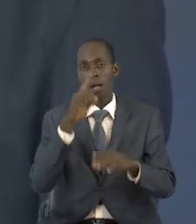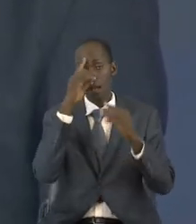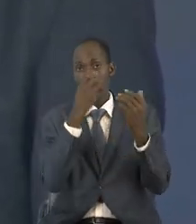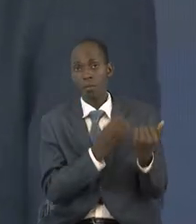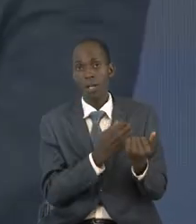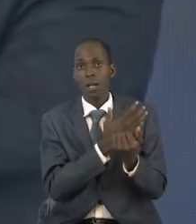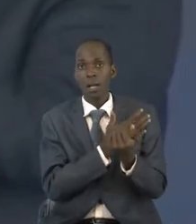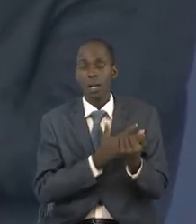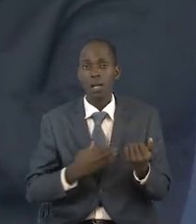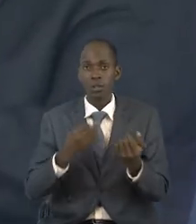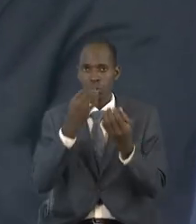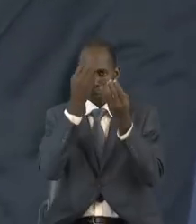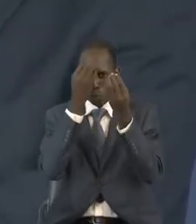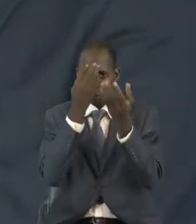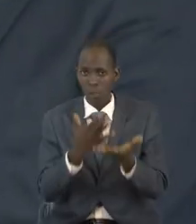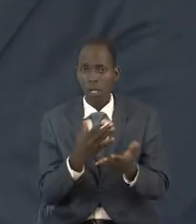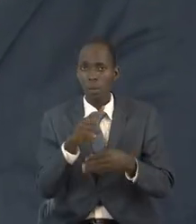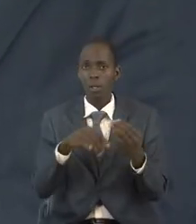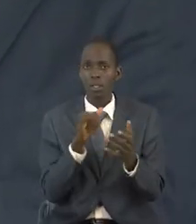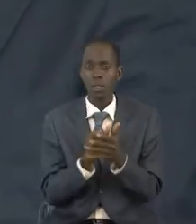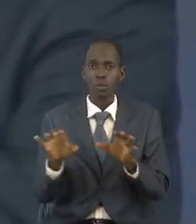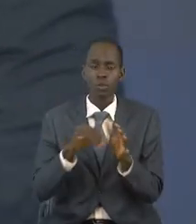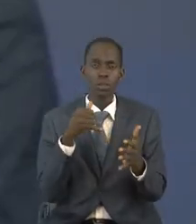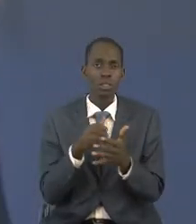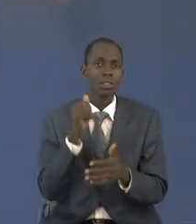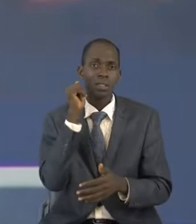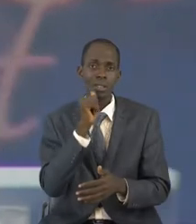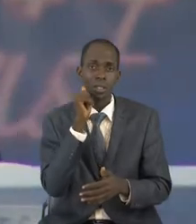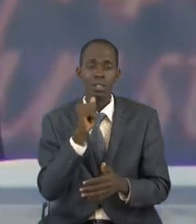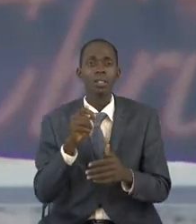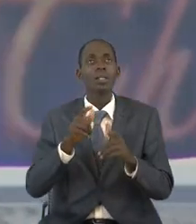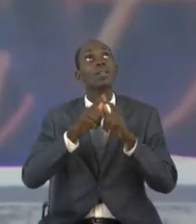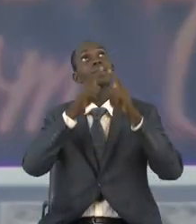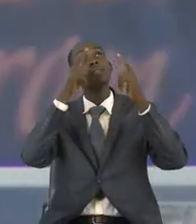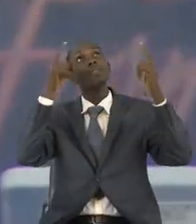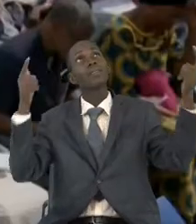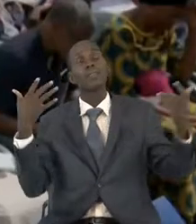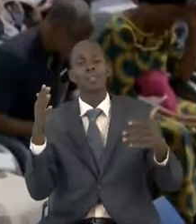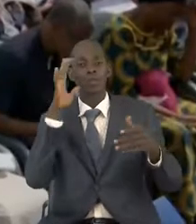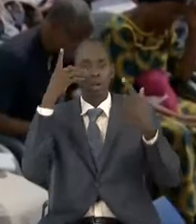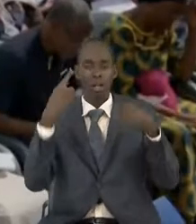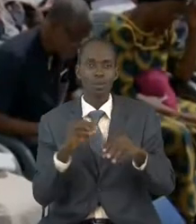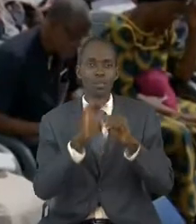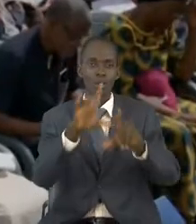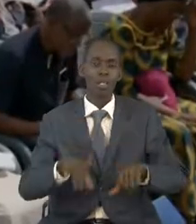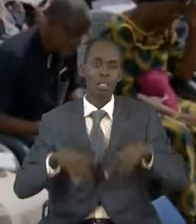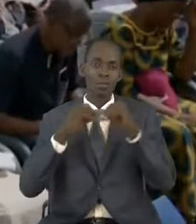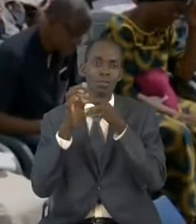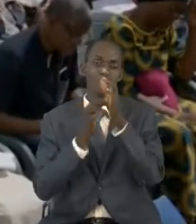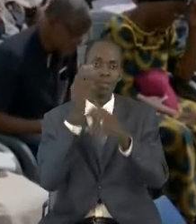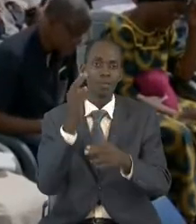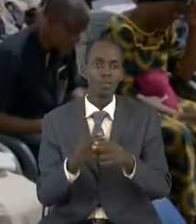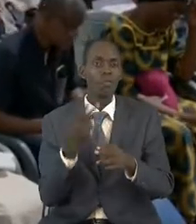about that, and we do that daily, great things will happen in your life. You know, a